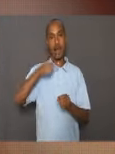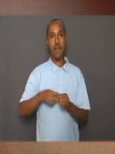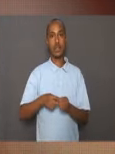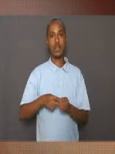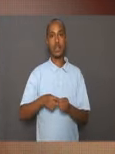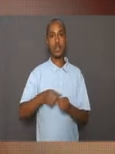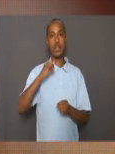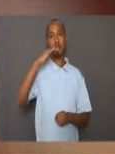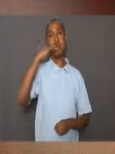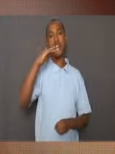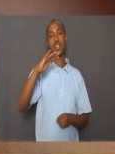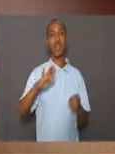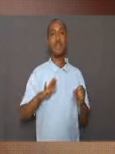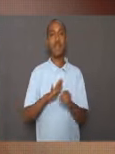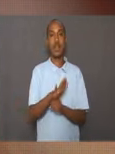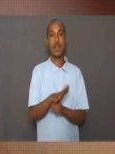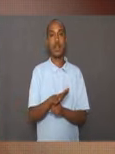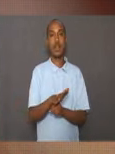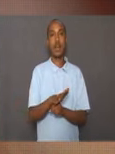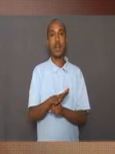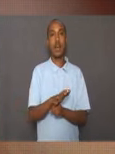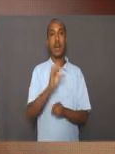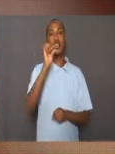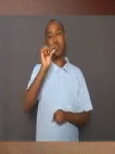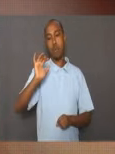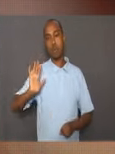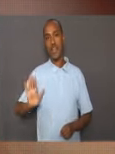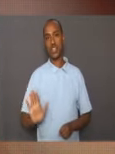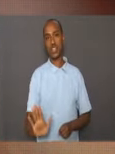is partially filled at low pressure.